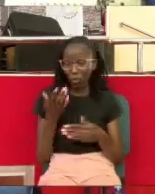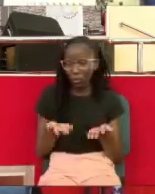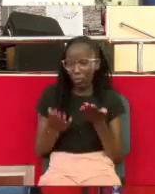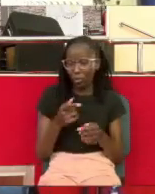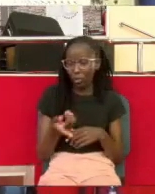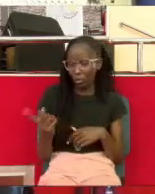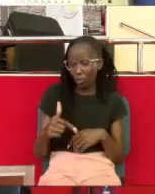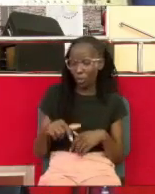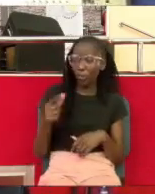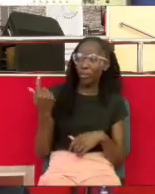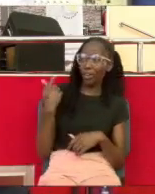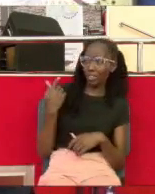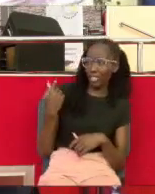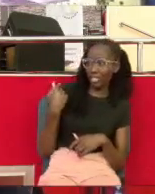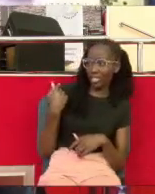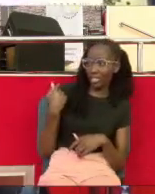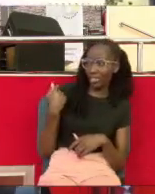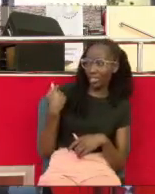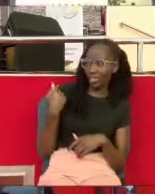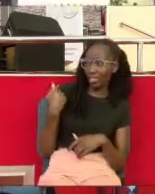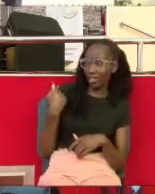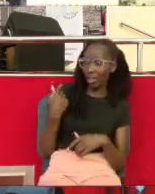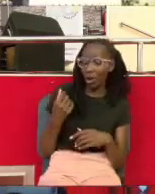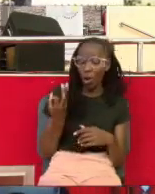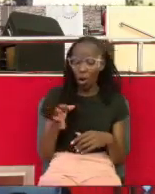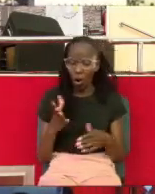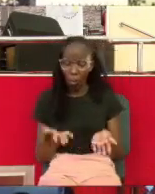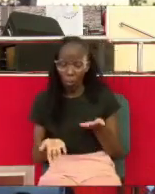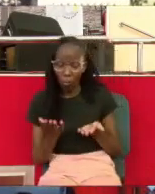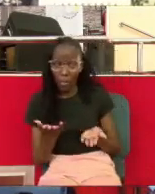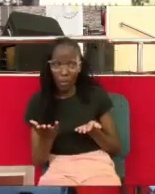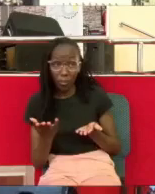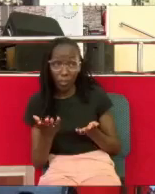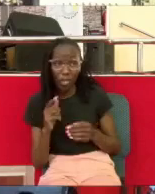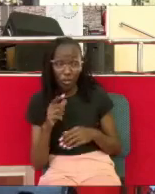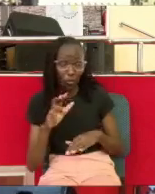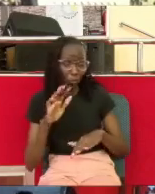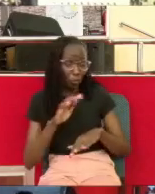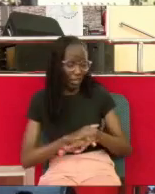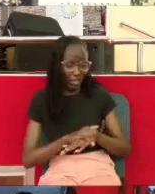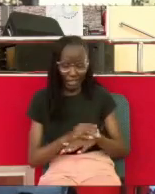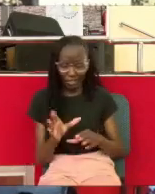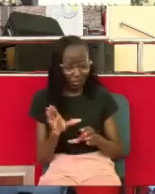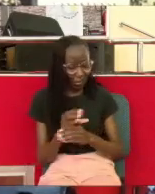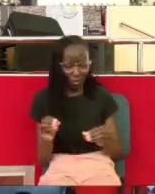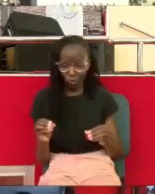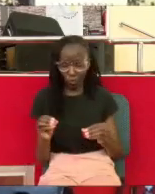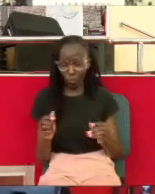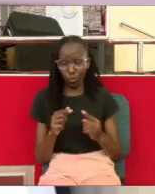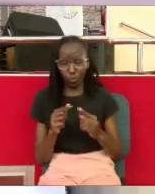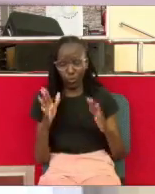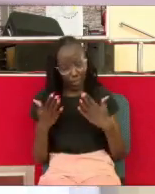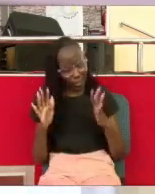other day, or maybe you have not picked anything that you need to celebrate.